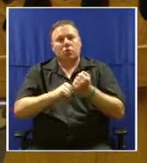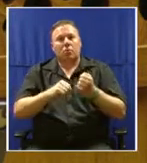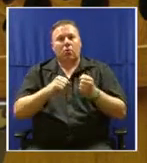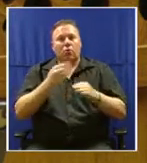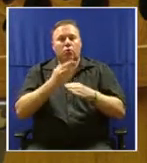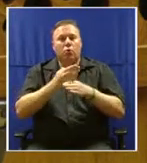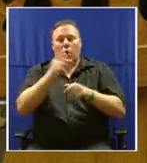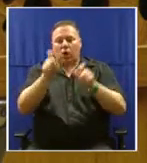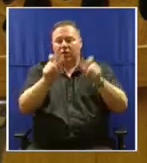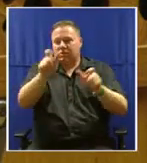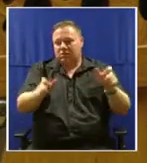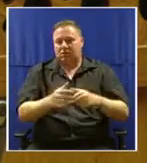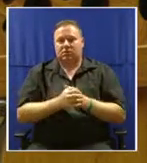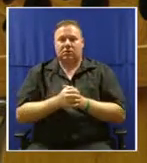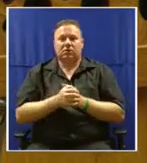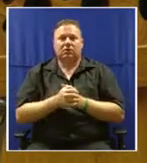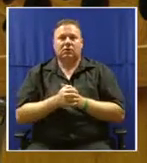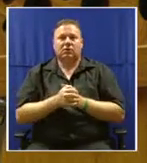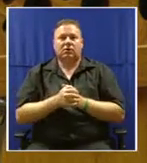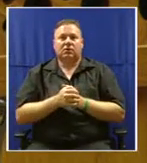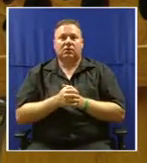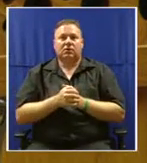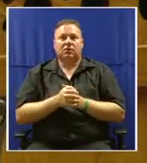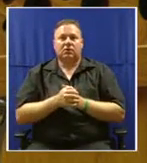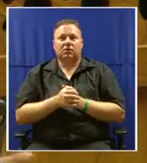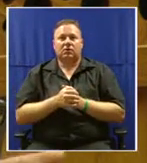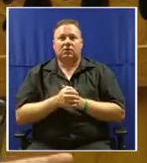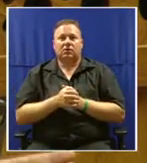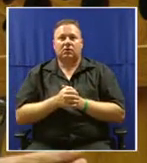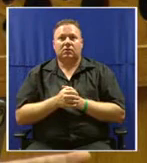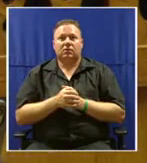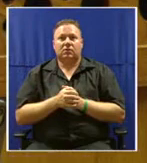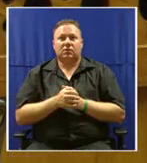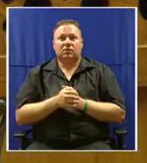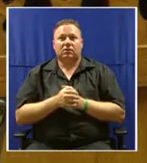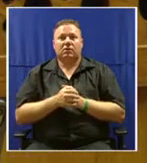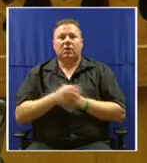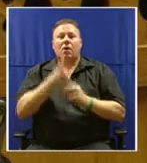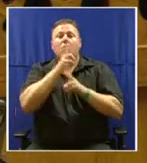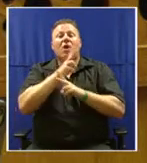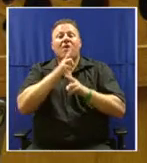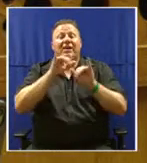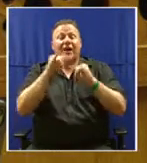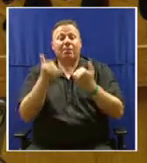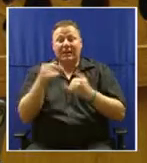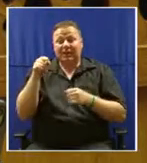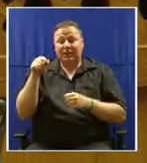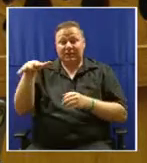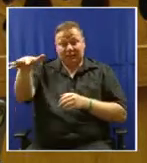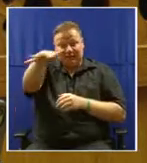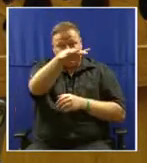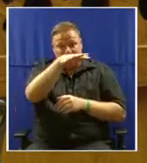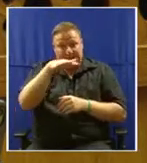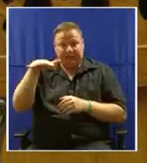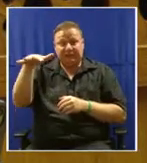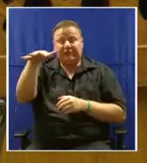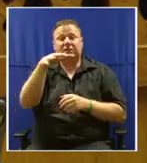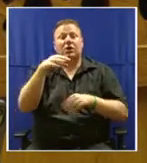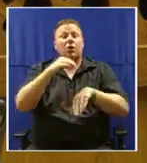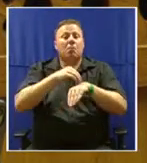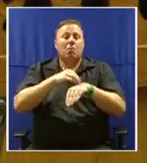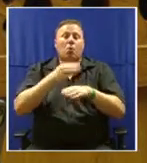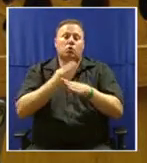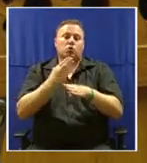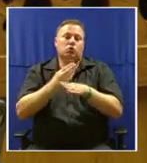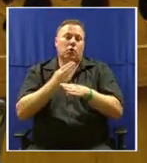The largest number of jobs, obviously, will be created by the private sector in a number of industries